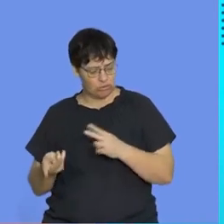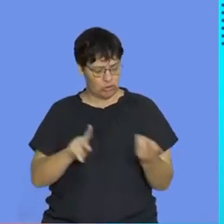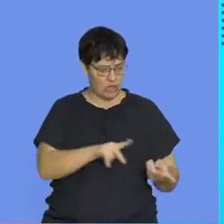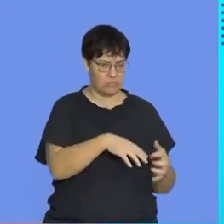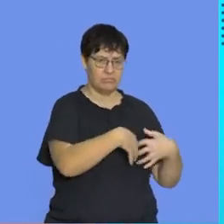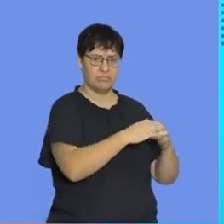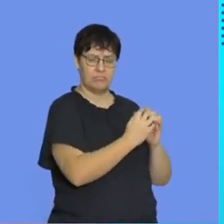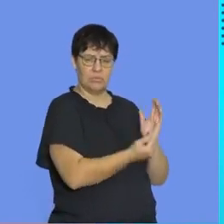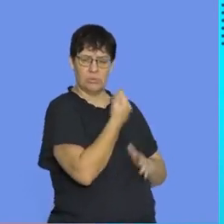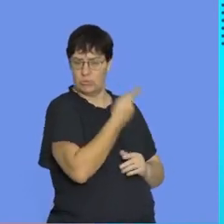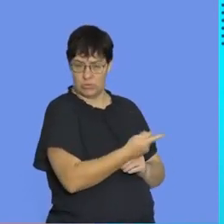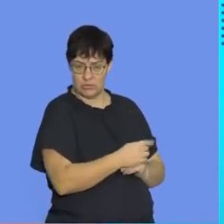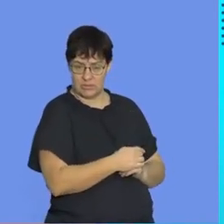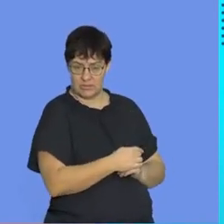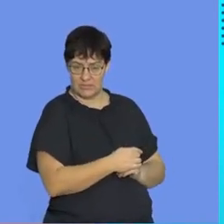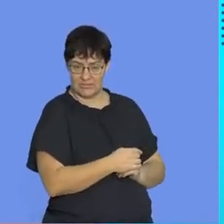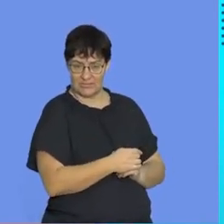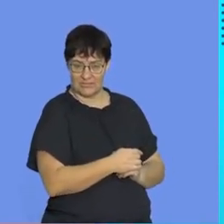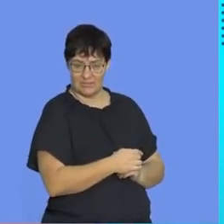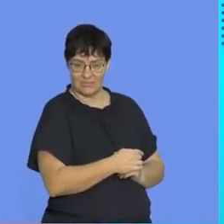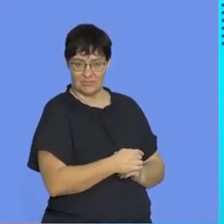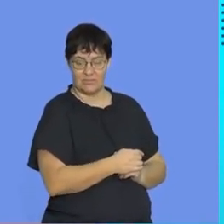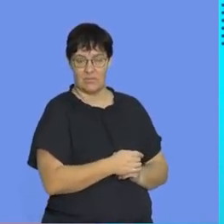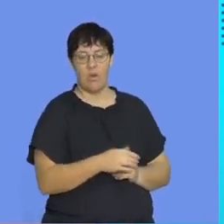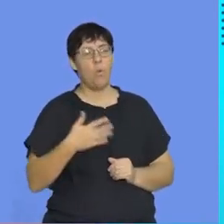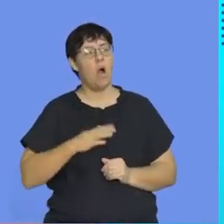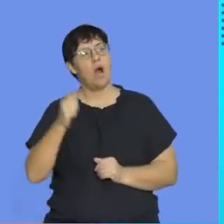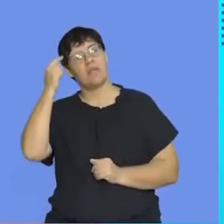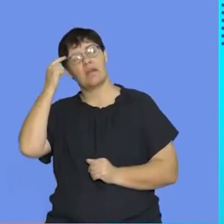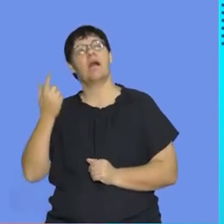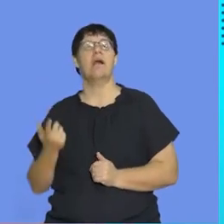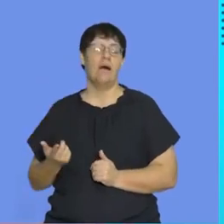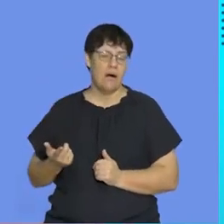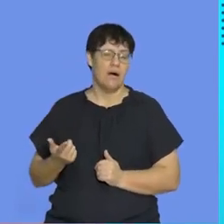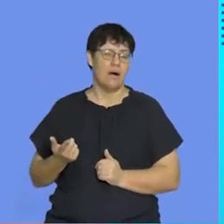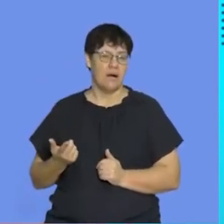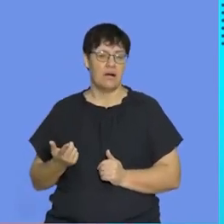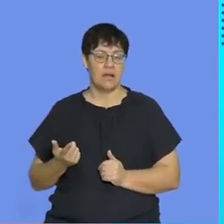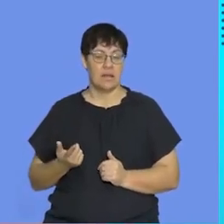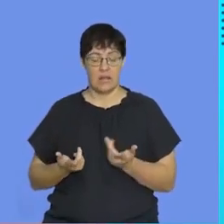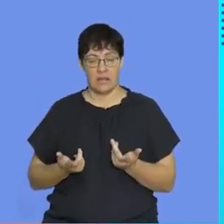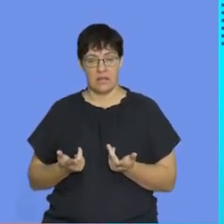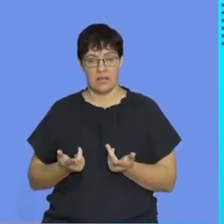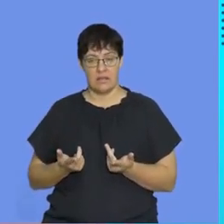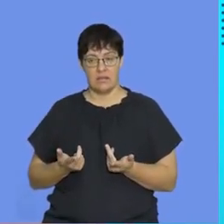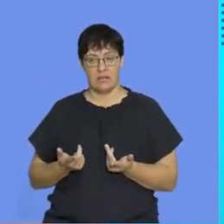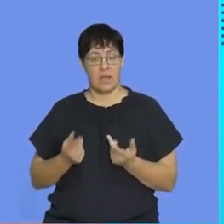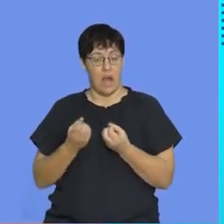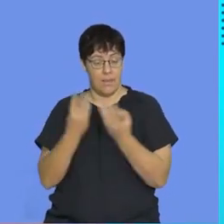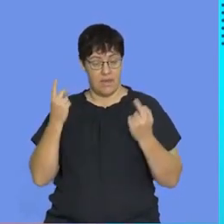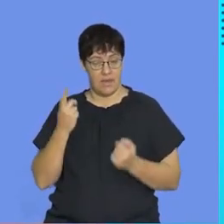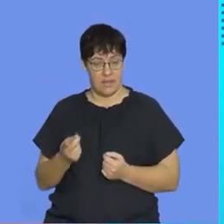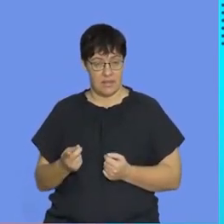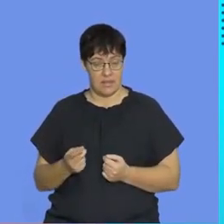take place? So by all means, we want to think that, okay, so if the quantity, we've got X amount